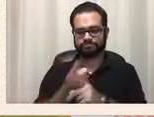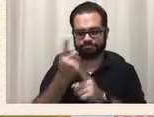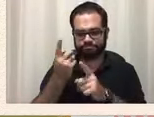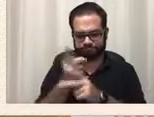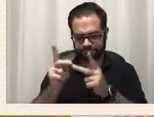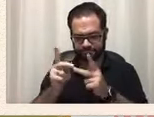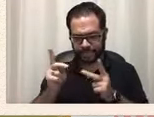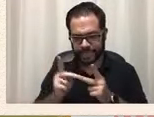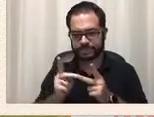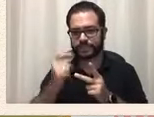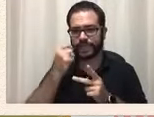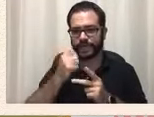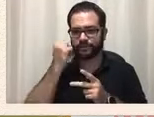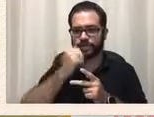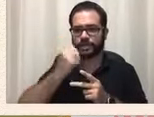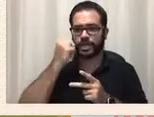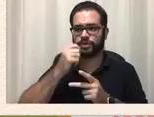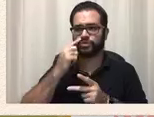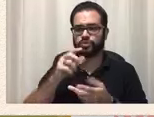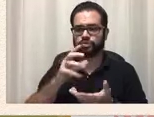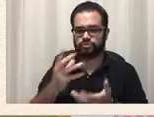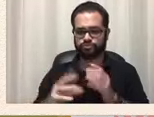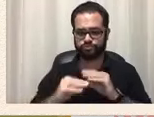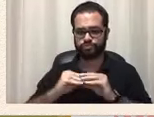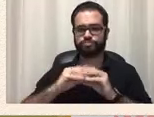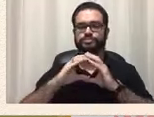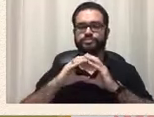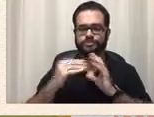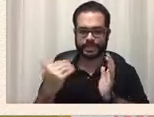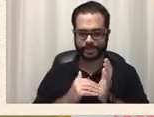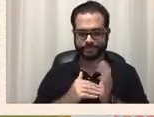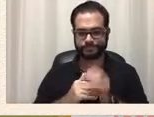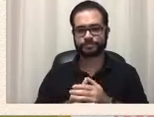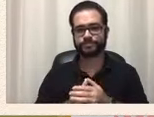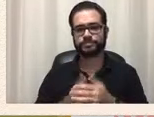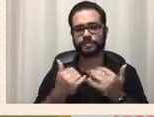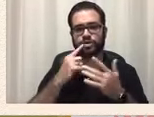been taken out. Let's start making space for rest daily.